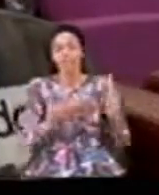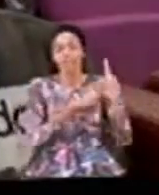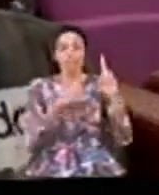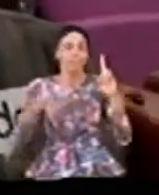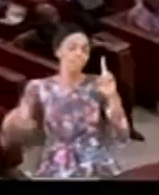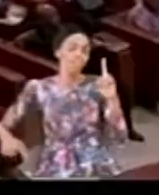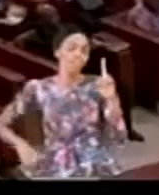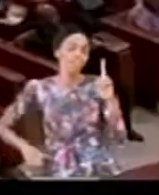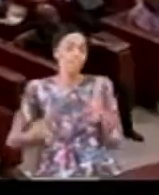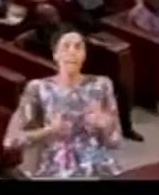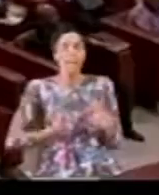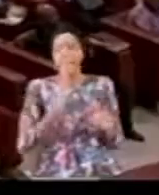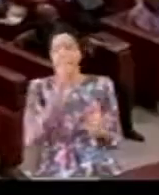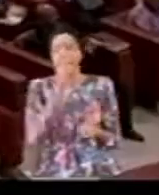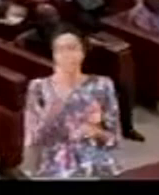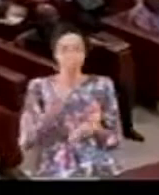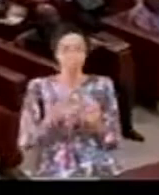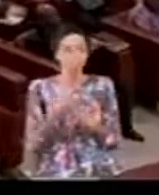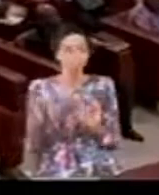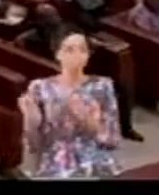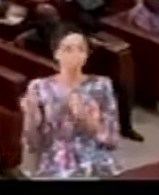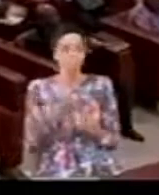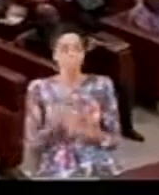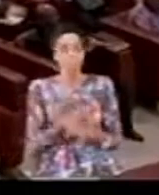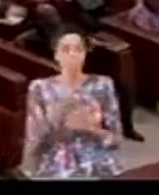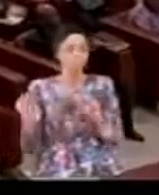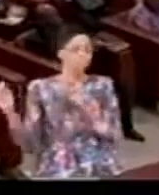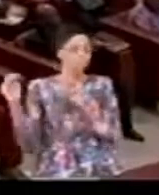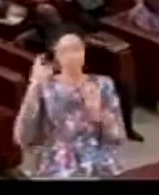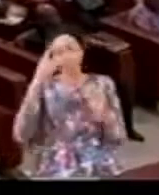For my Lord.